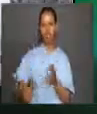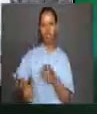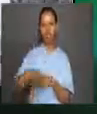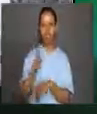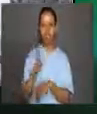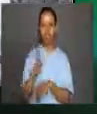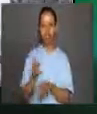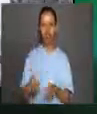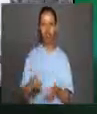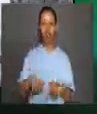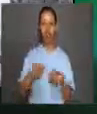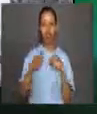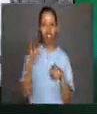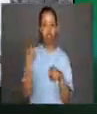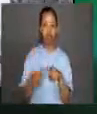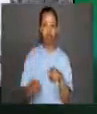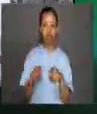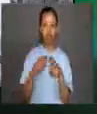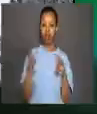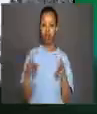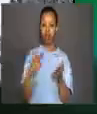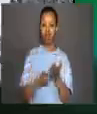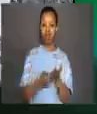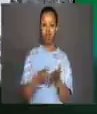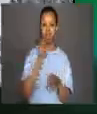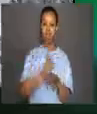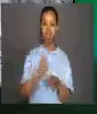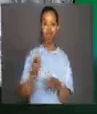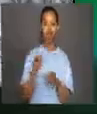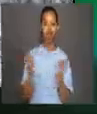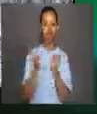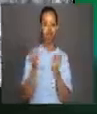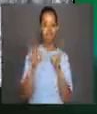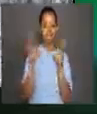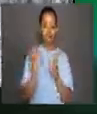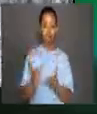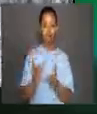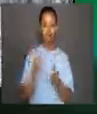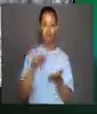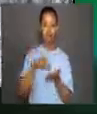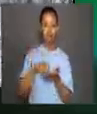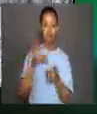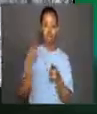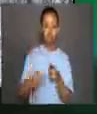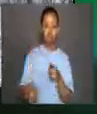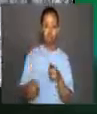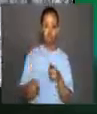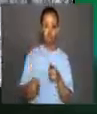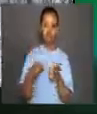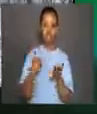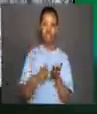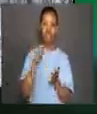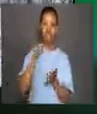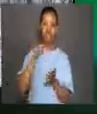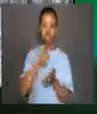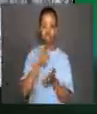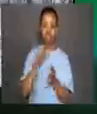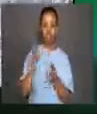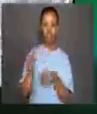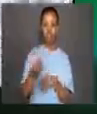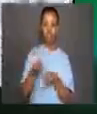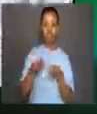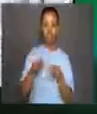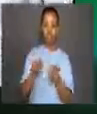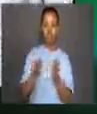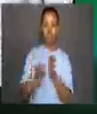the extreme cold of the taiga winter and the thin, acidic conditions of the